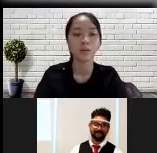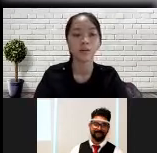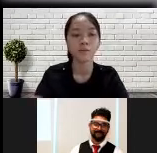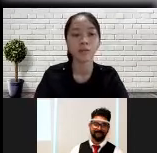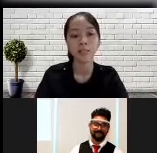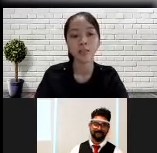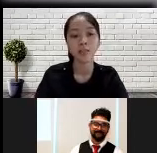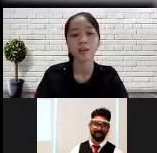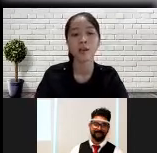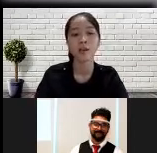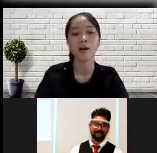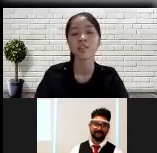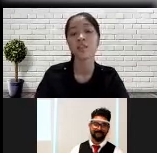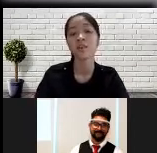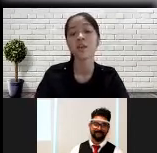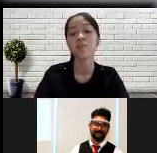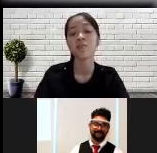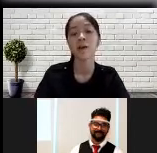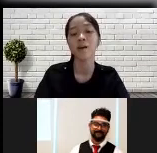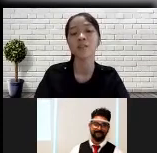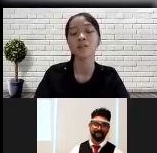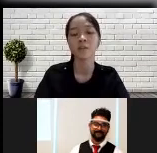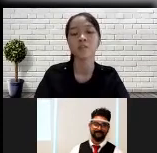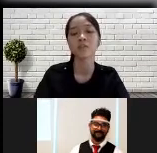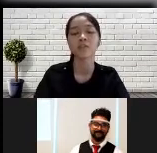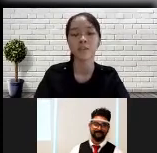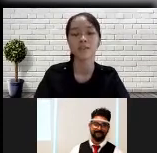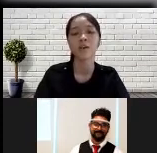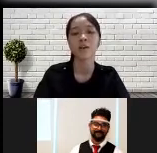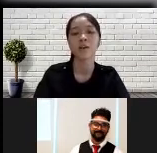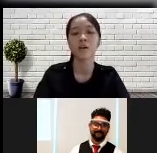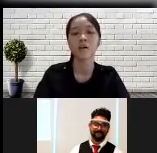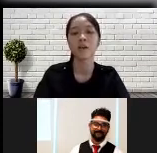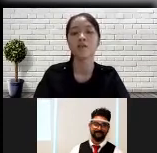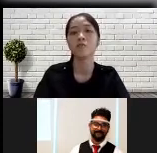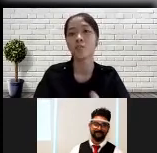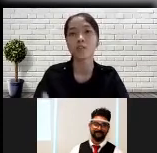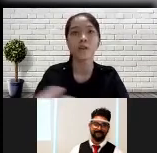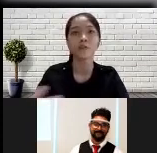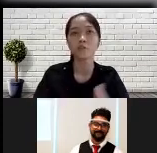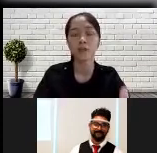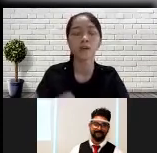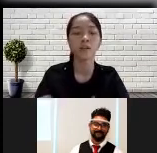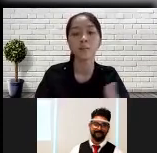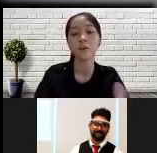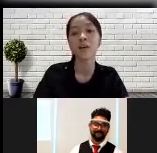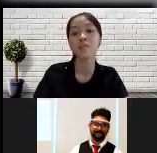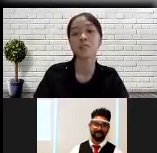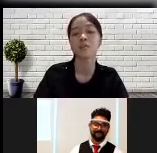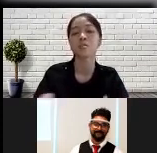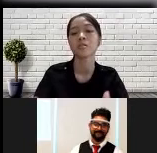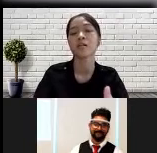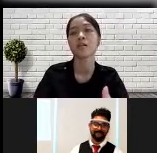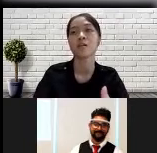then releasing it and identifying whether it passes or fails the test. And usually you have to do it a number of